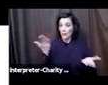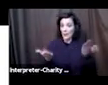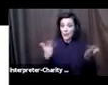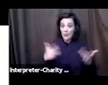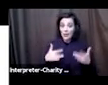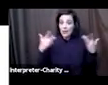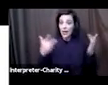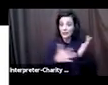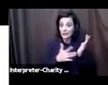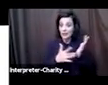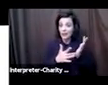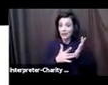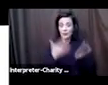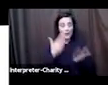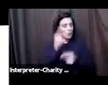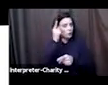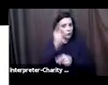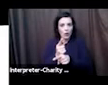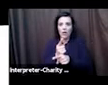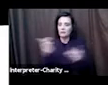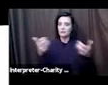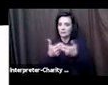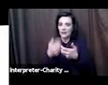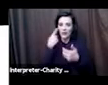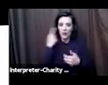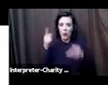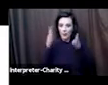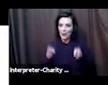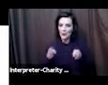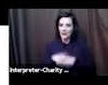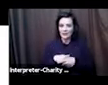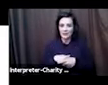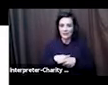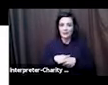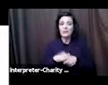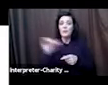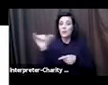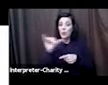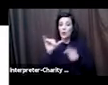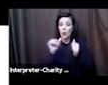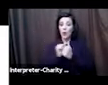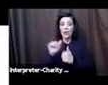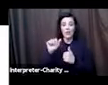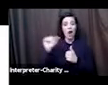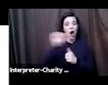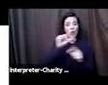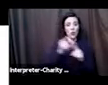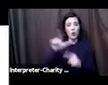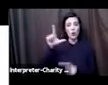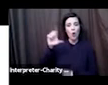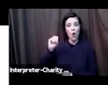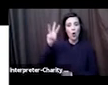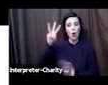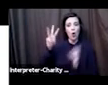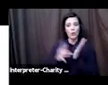be the right tech for somebody. This is also synonymous with low tech devices. However,